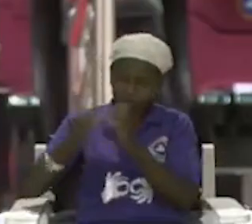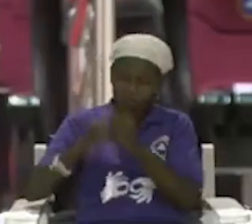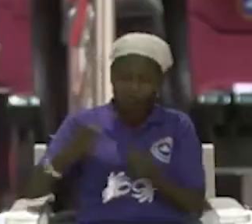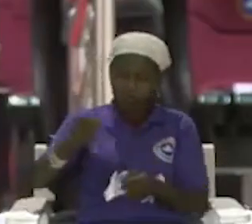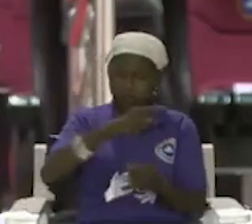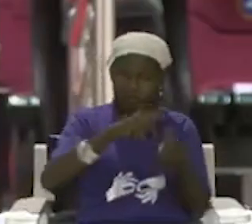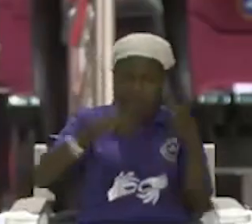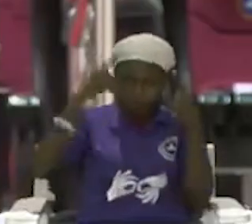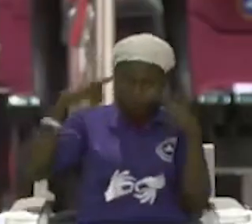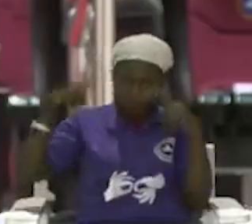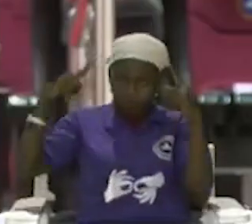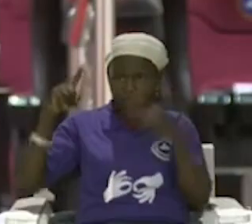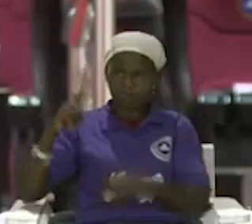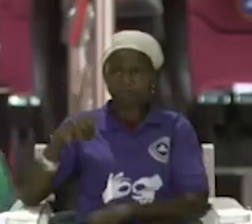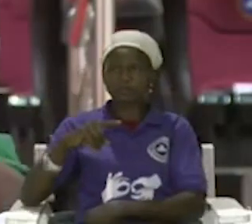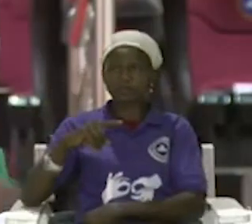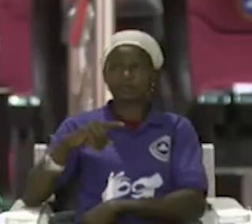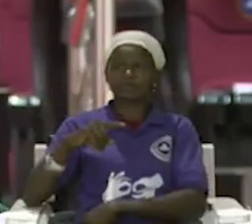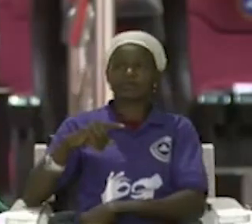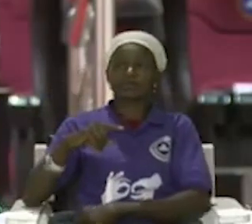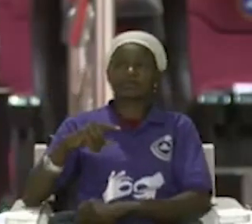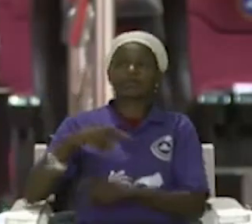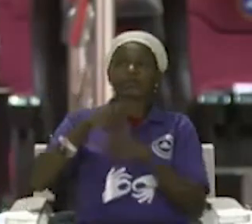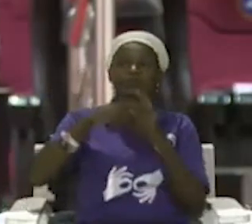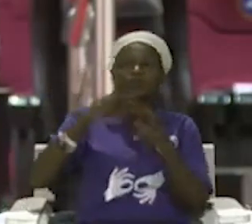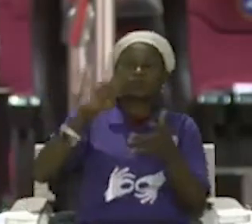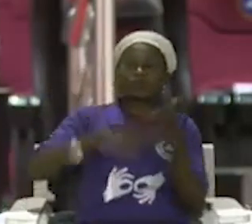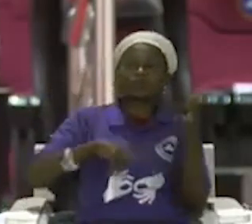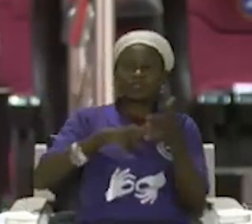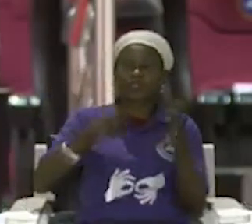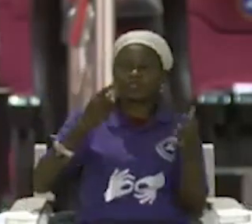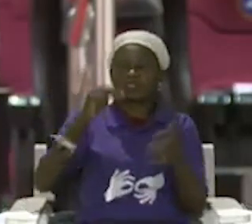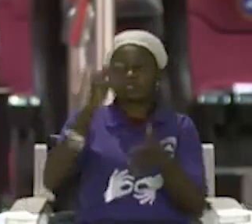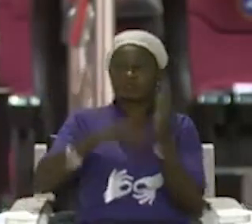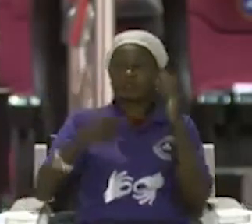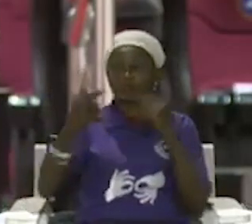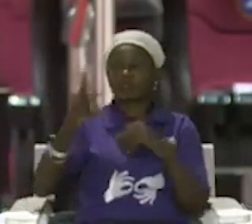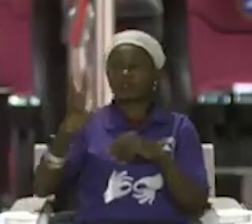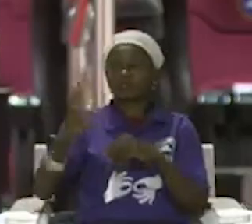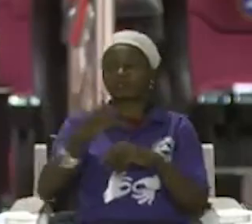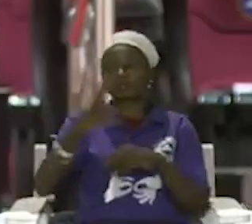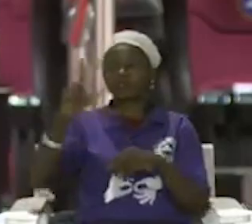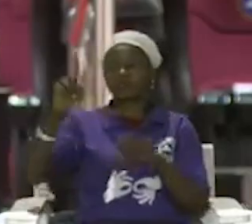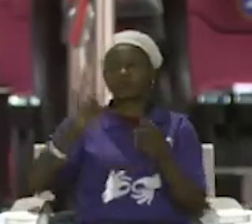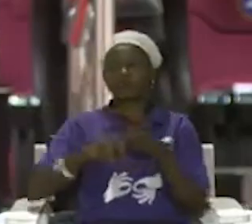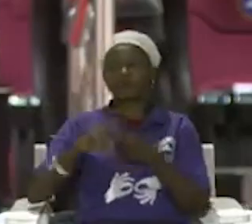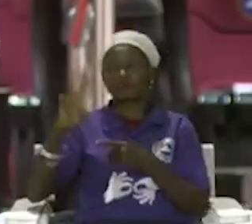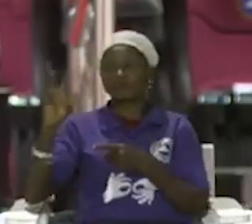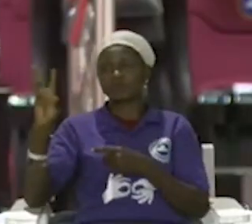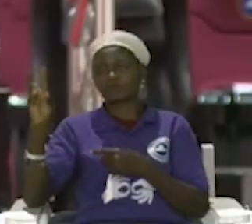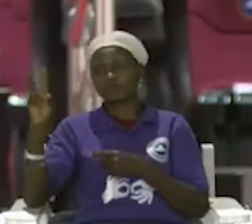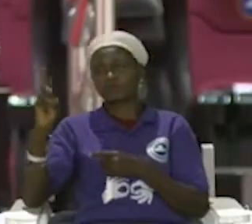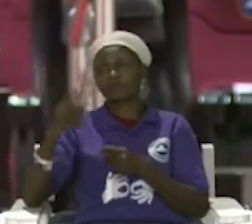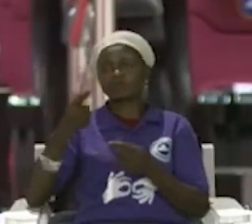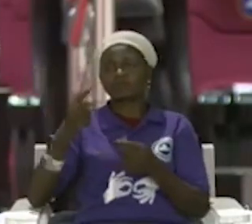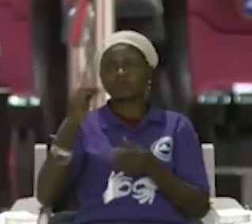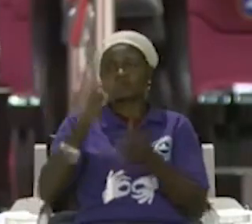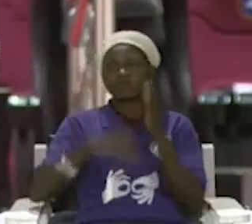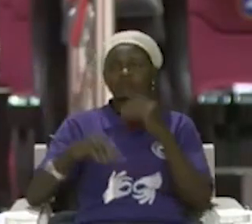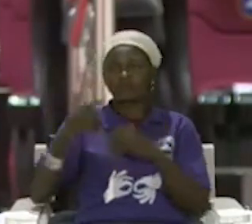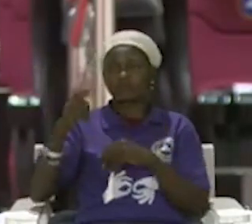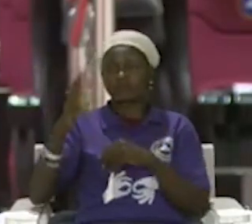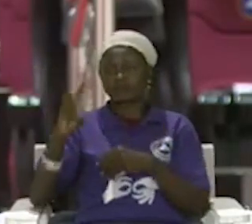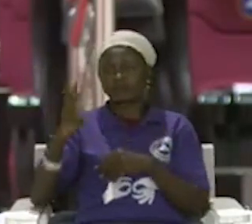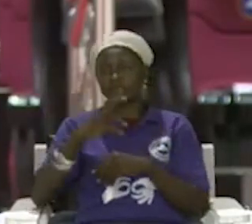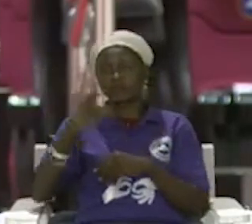succeed. When you read Genesis chapter 26 from verse 1 to 16, Genesis 26 from verse